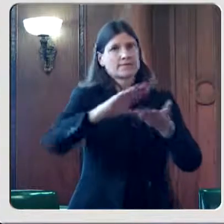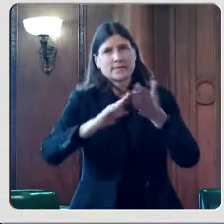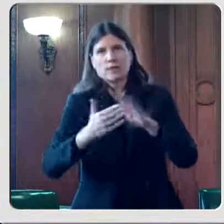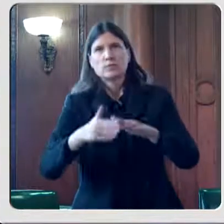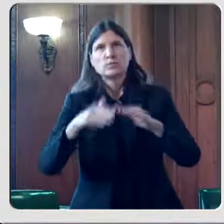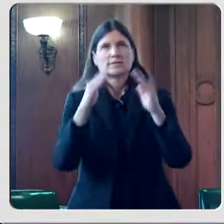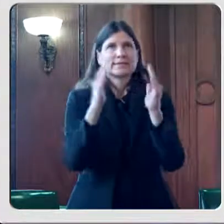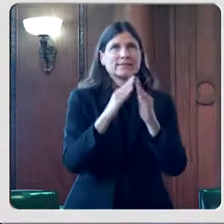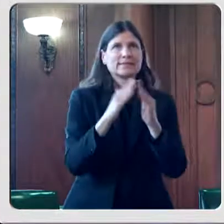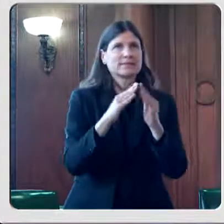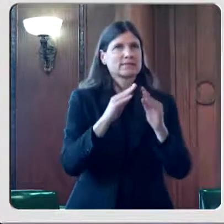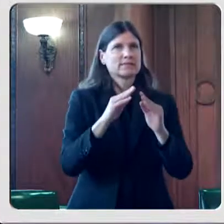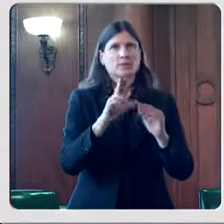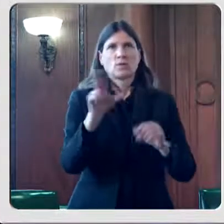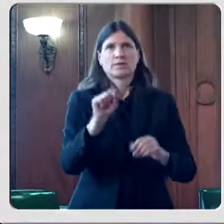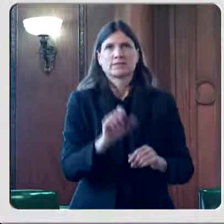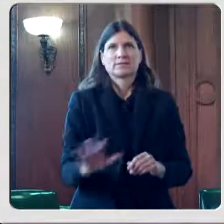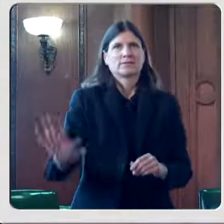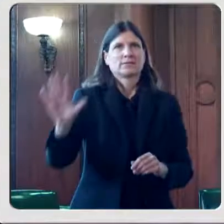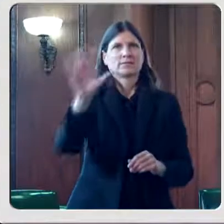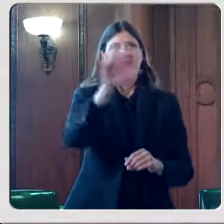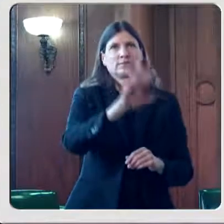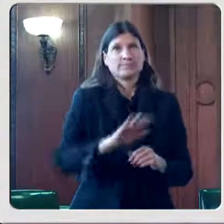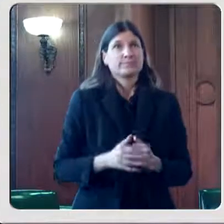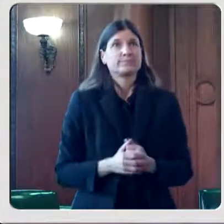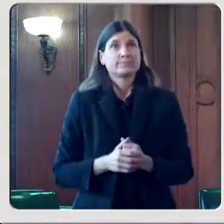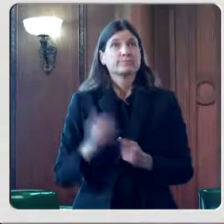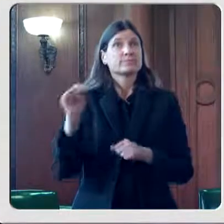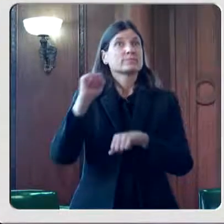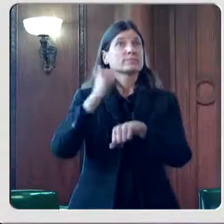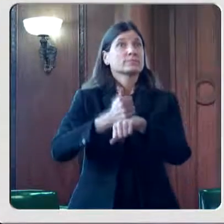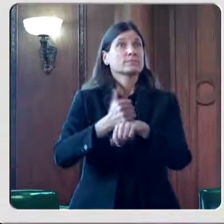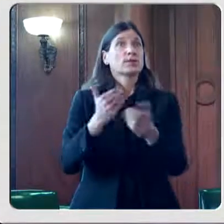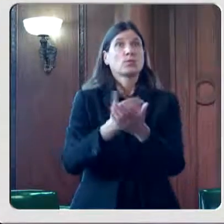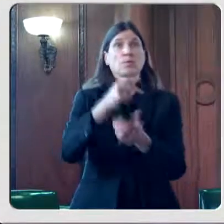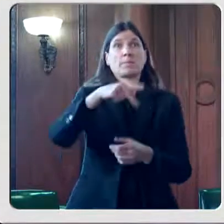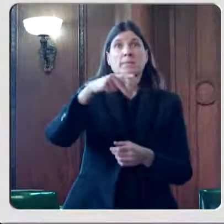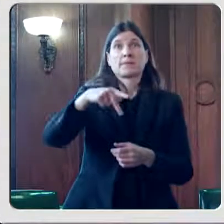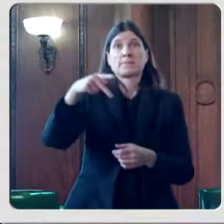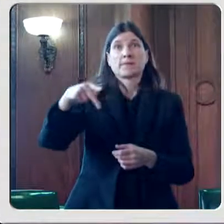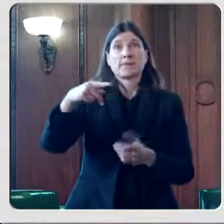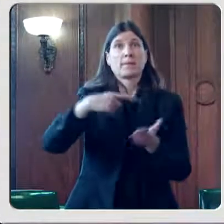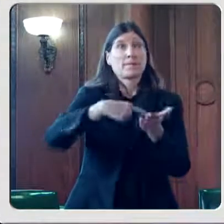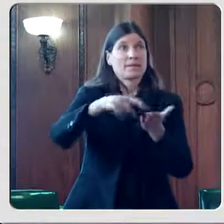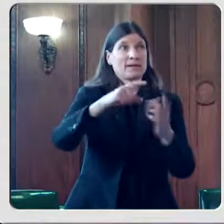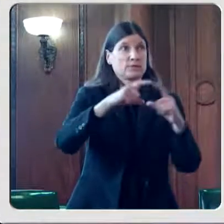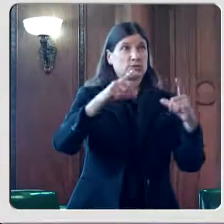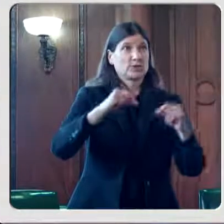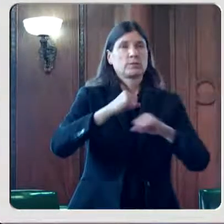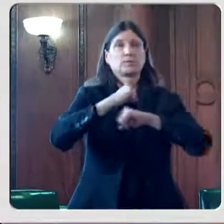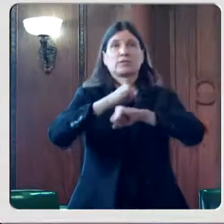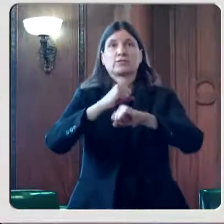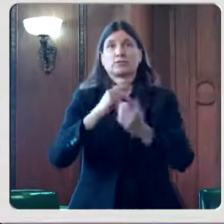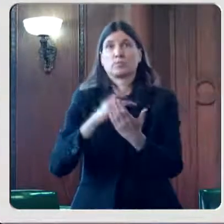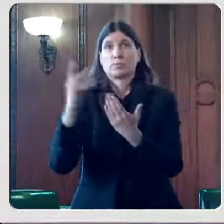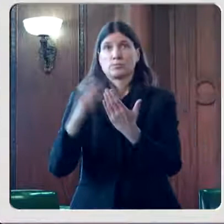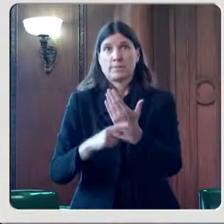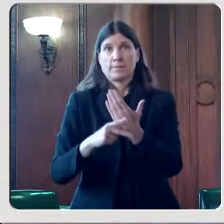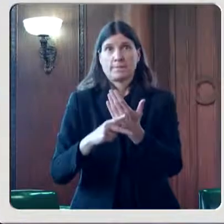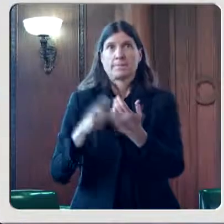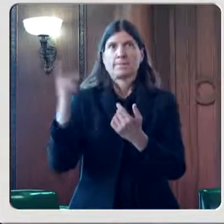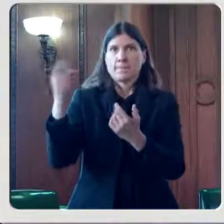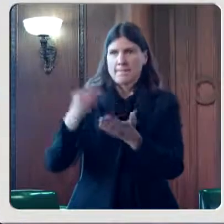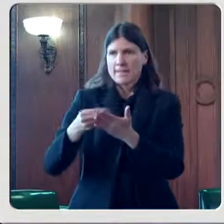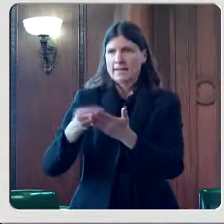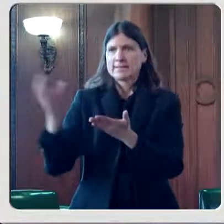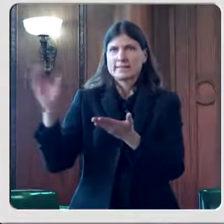businesses, and also monies directed at schools. Speaking of schools, we had another